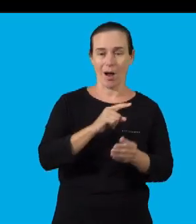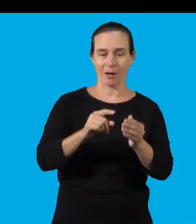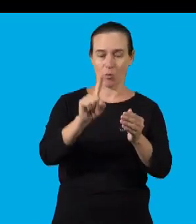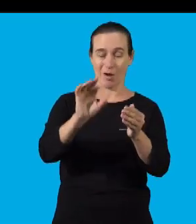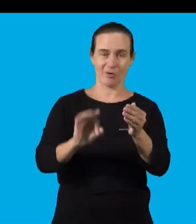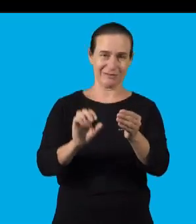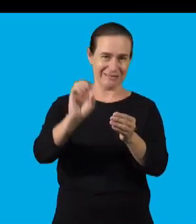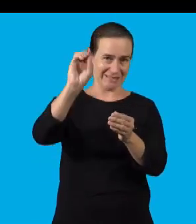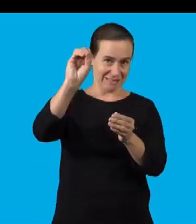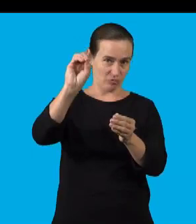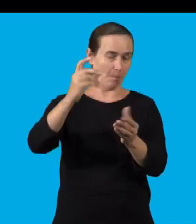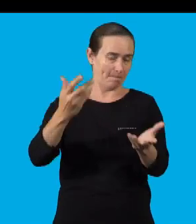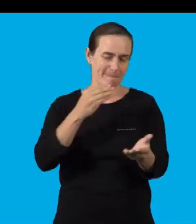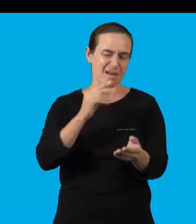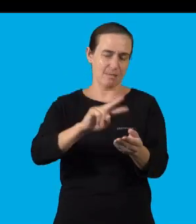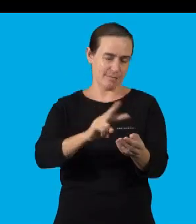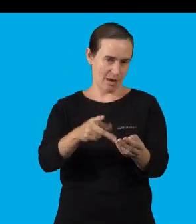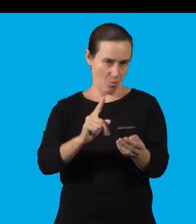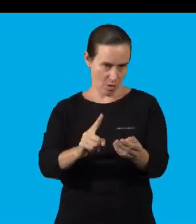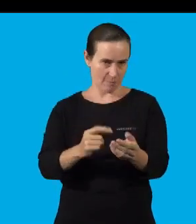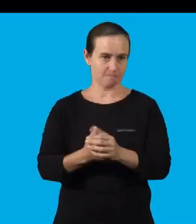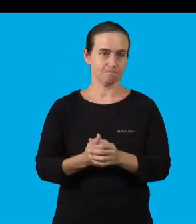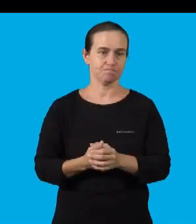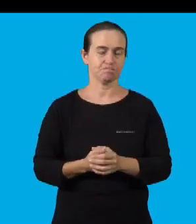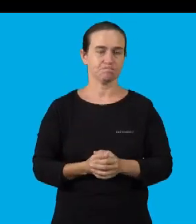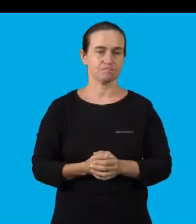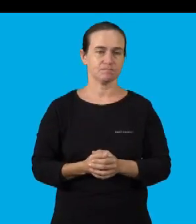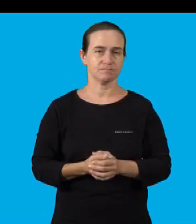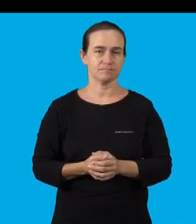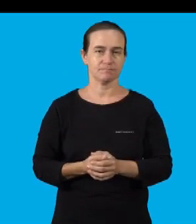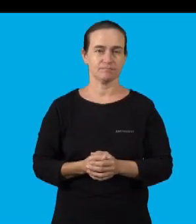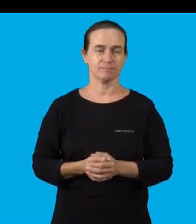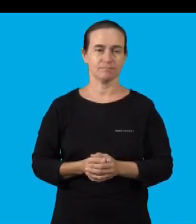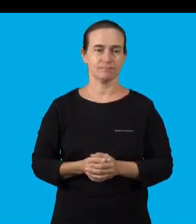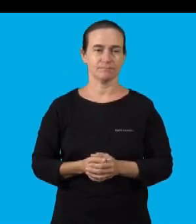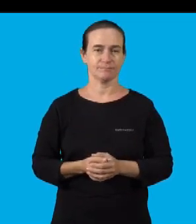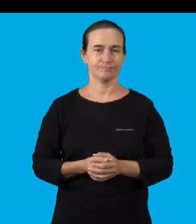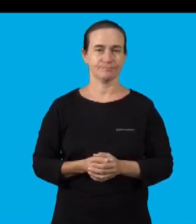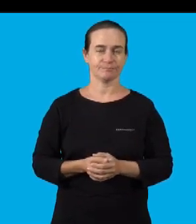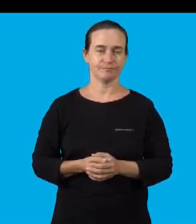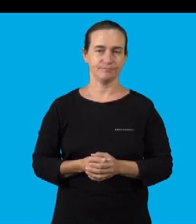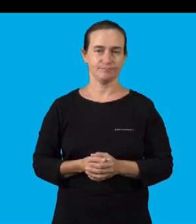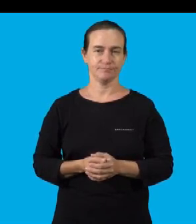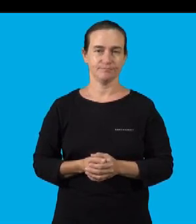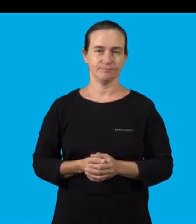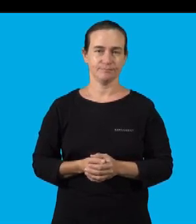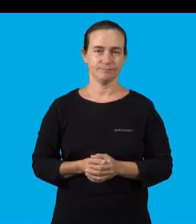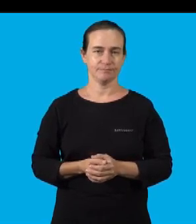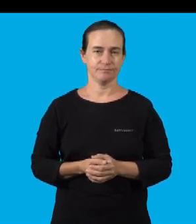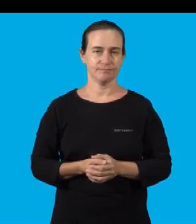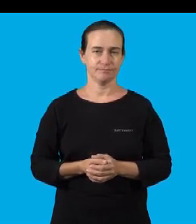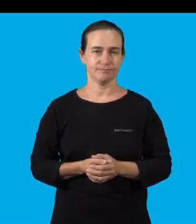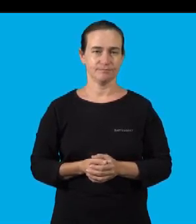the exponent of 0. So the only thing that changes there is that. So you need to be careful of